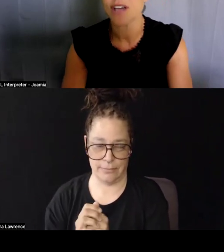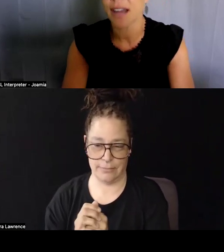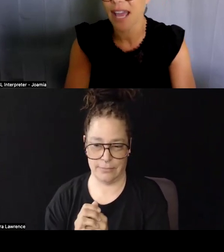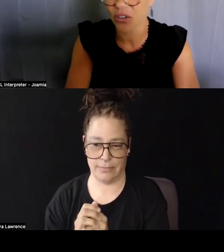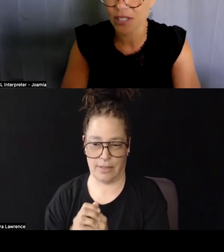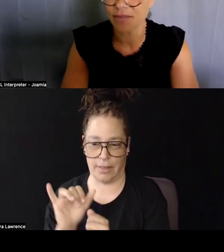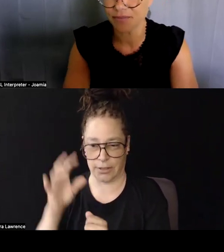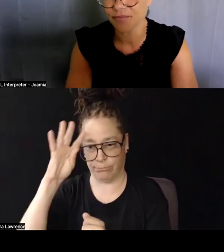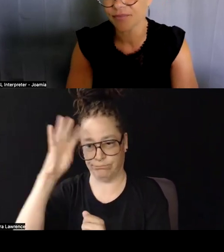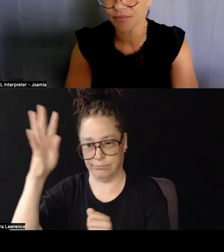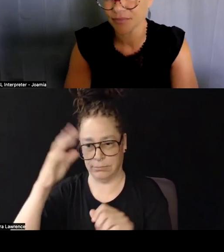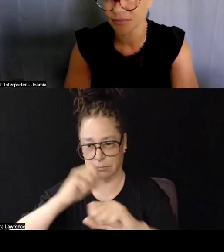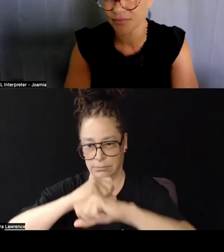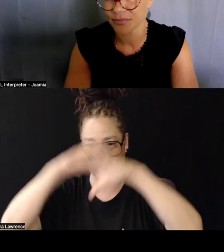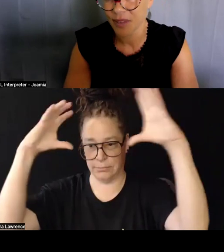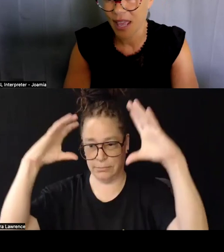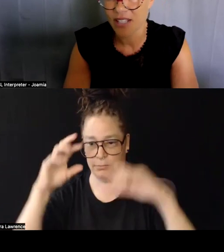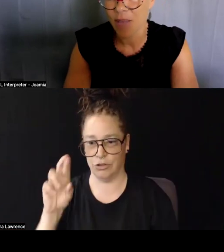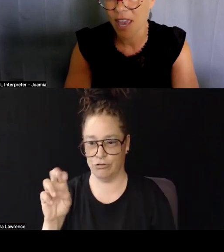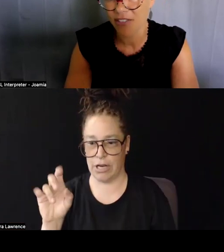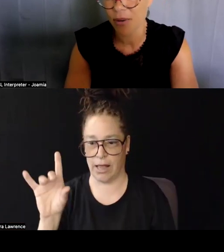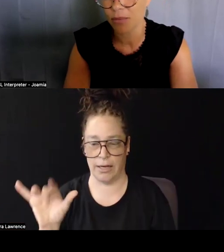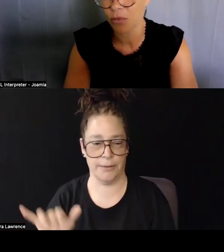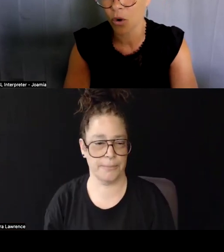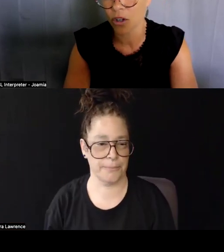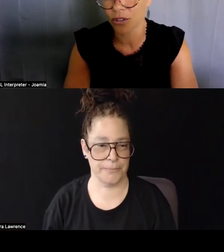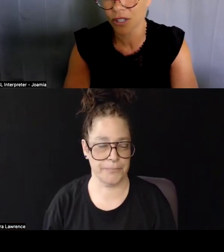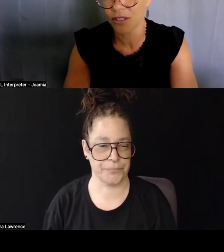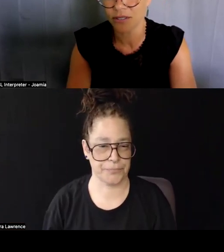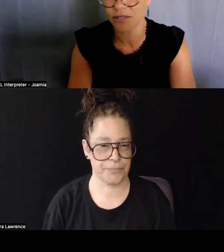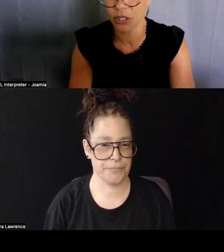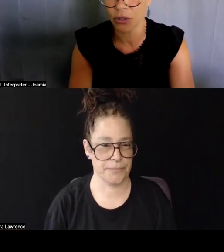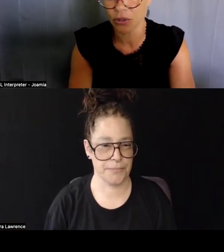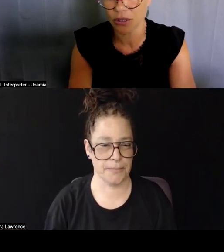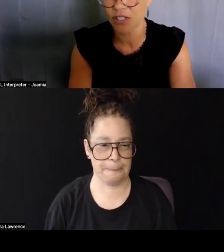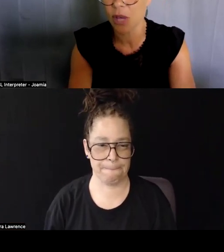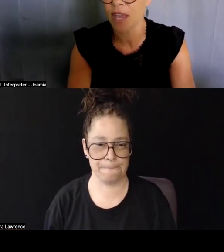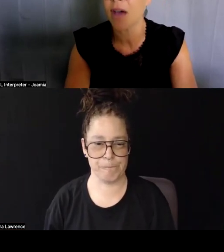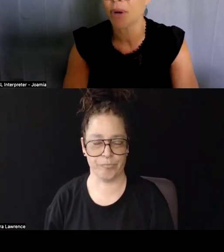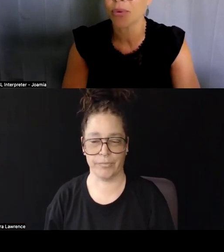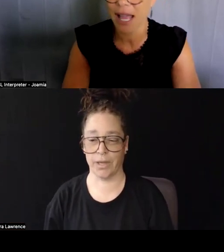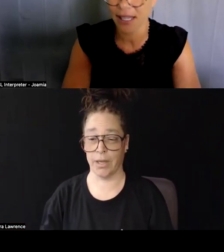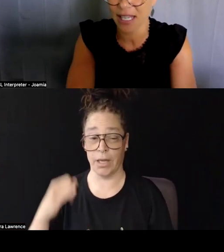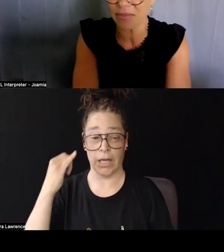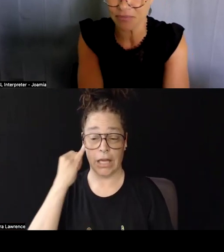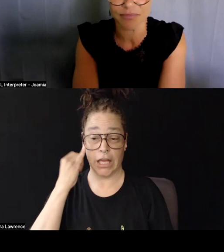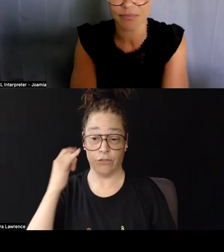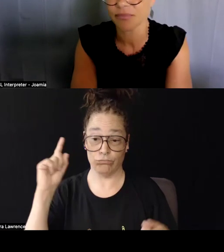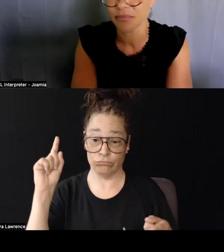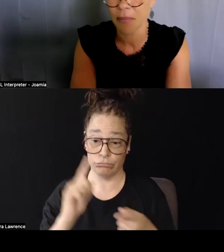which is not accurate. It is a made-up world view. It's a made-up